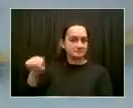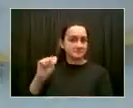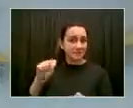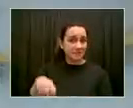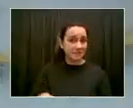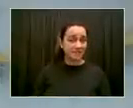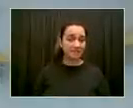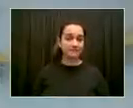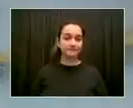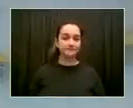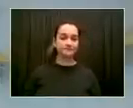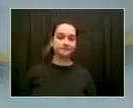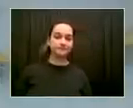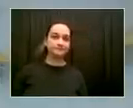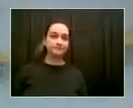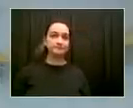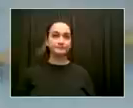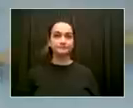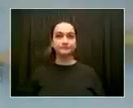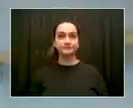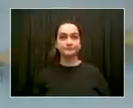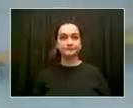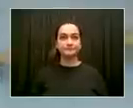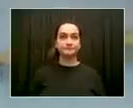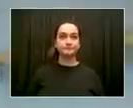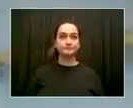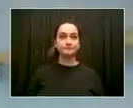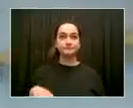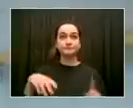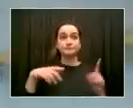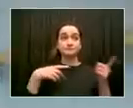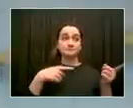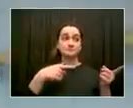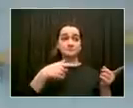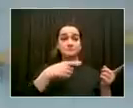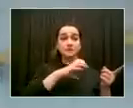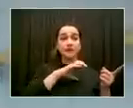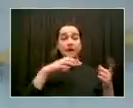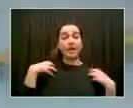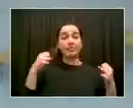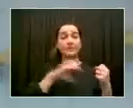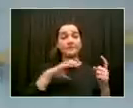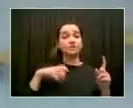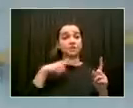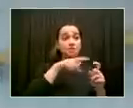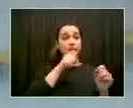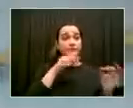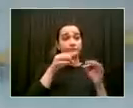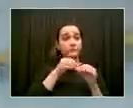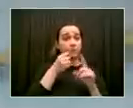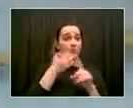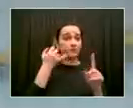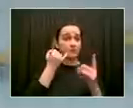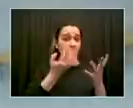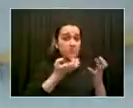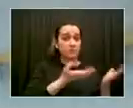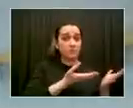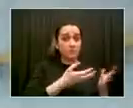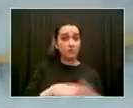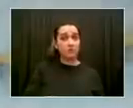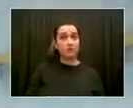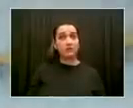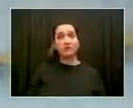it from here, is the fire department gets a list of individuals, and then they go out and